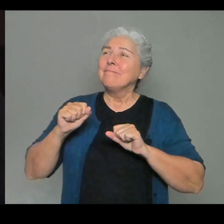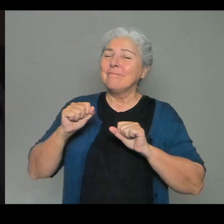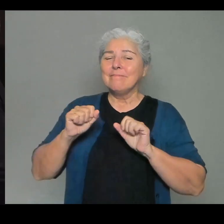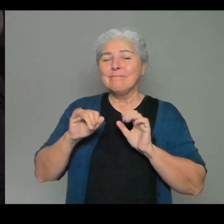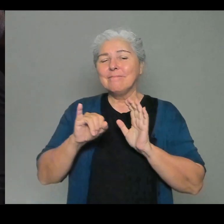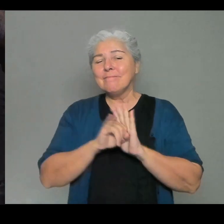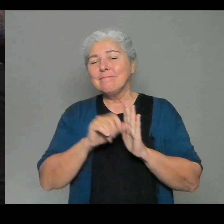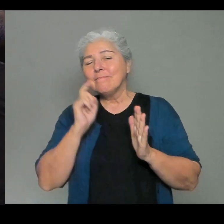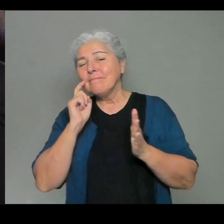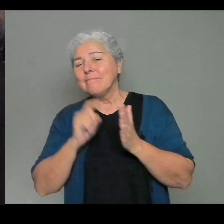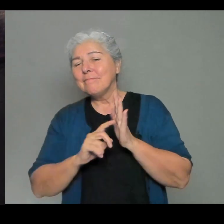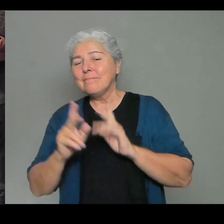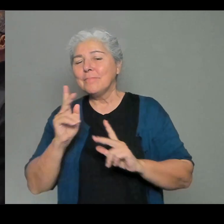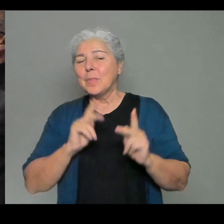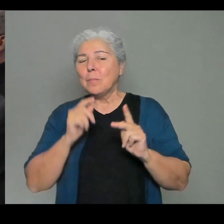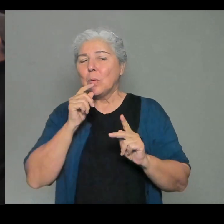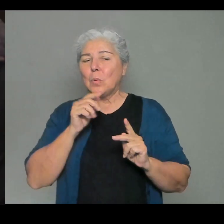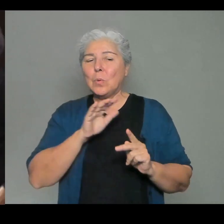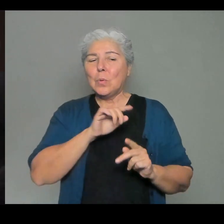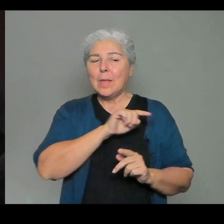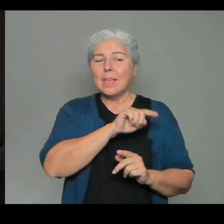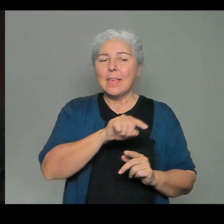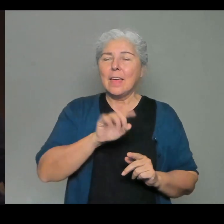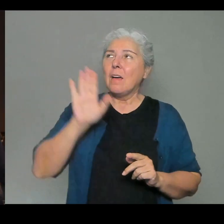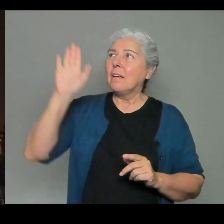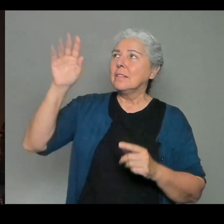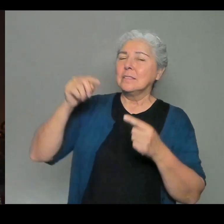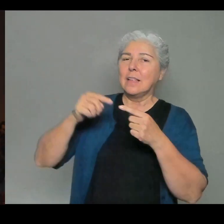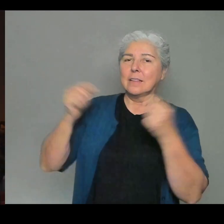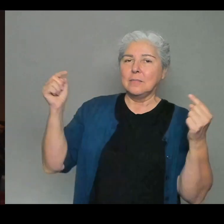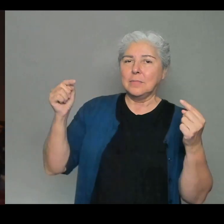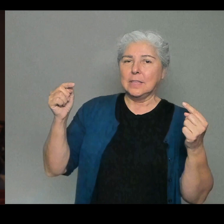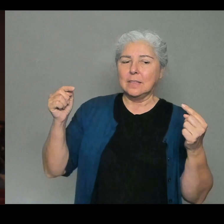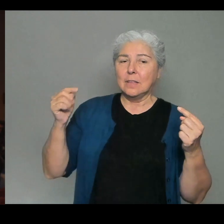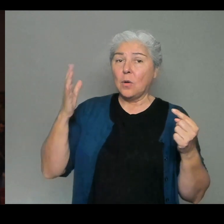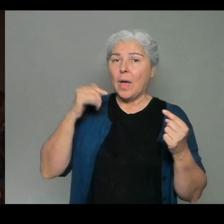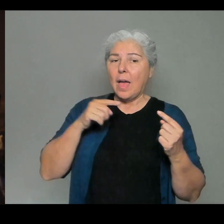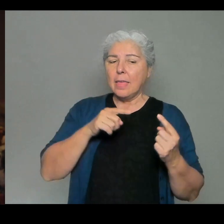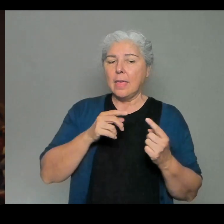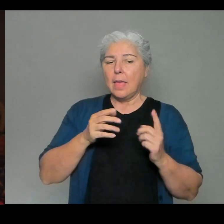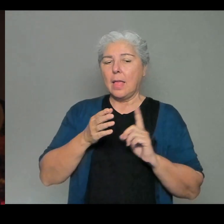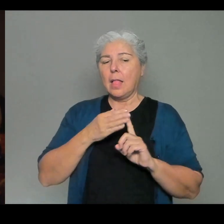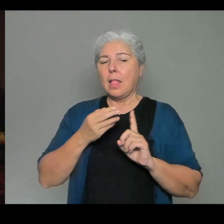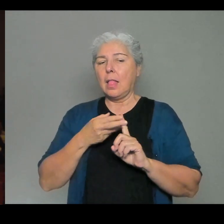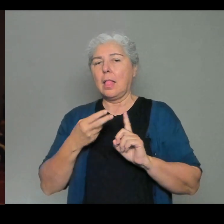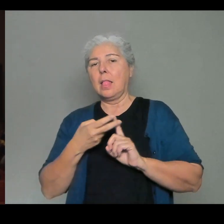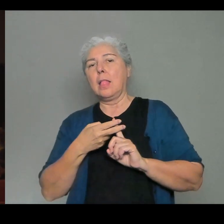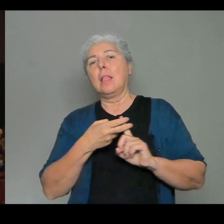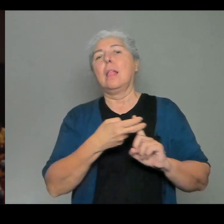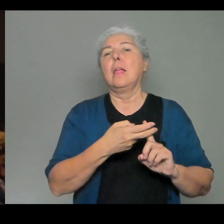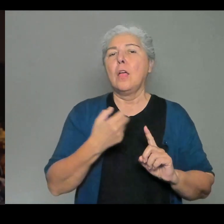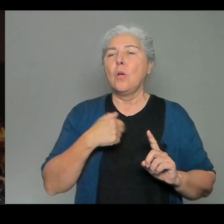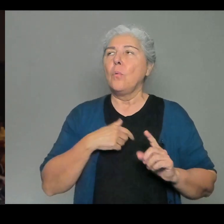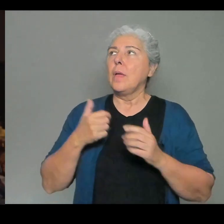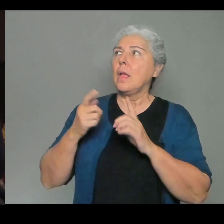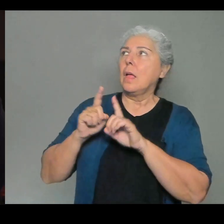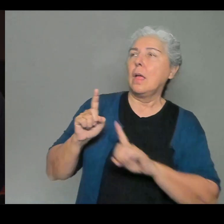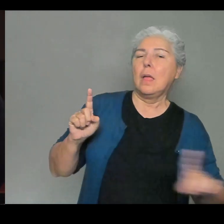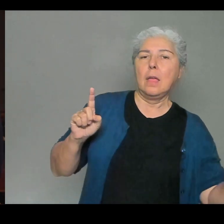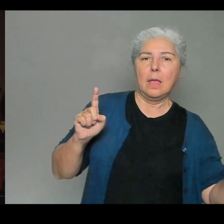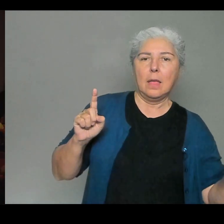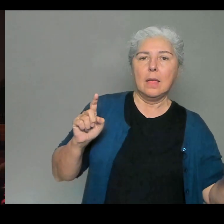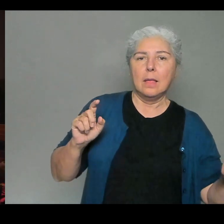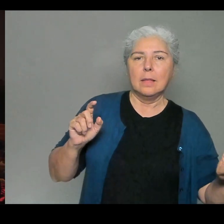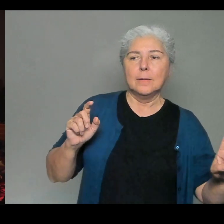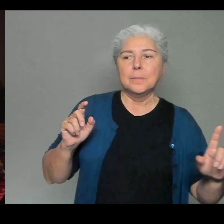We probably can identify people in our life who are God's enemy. They subtly drew us away from you. And then